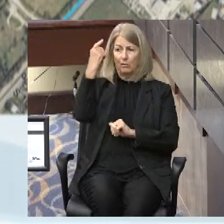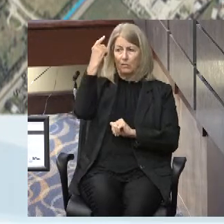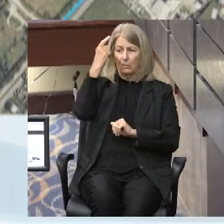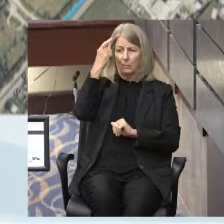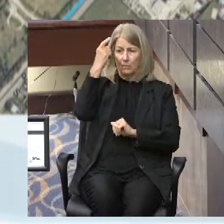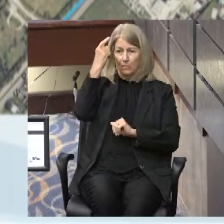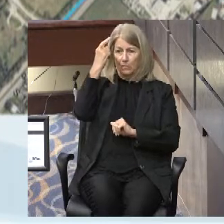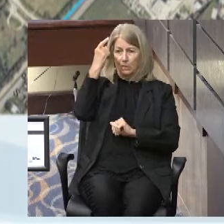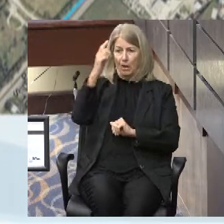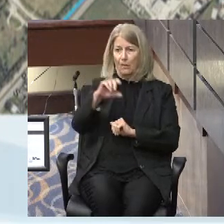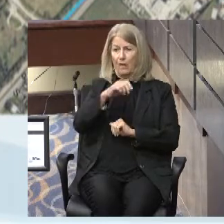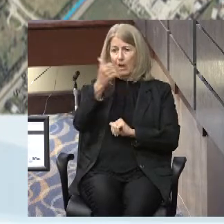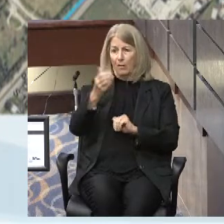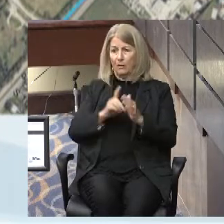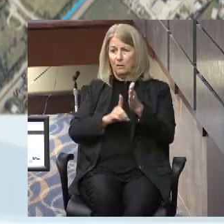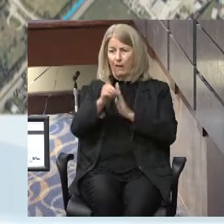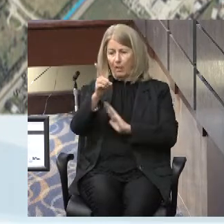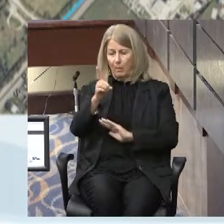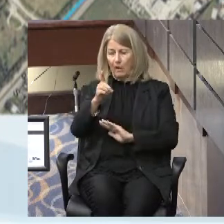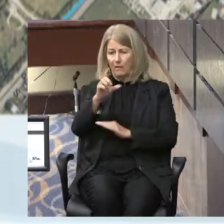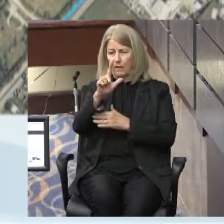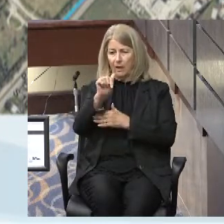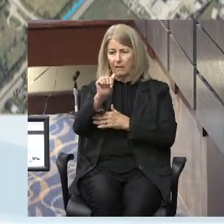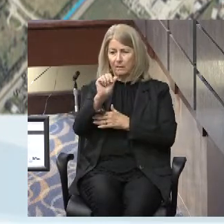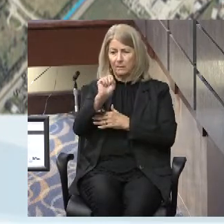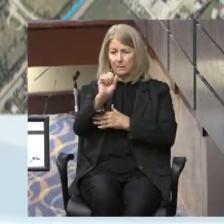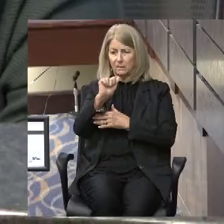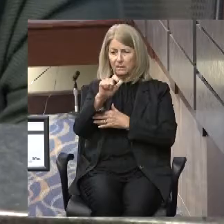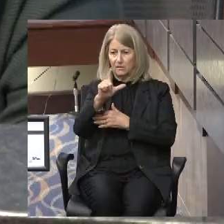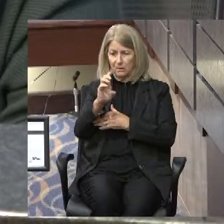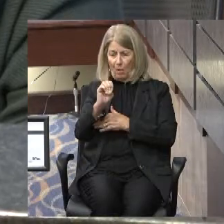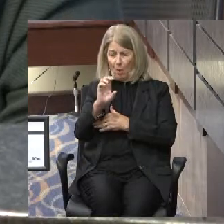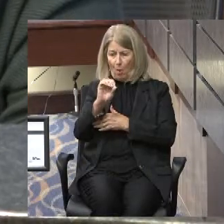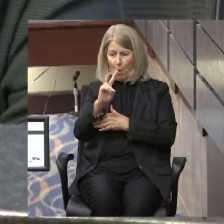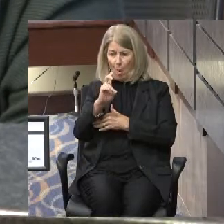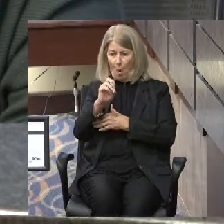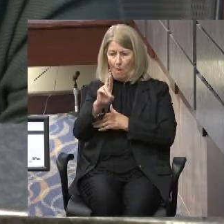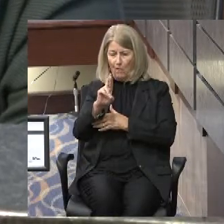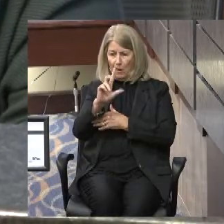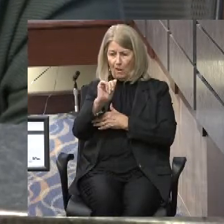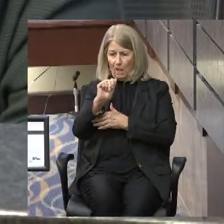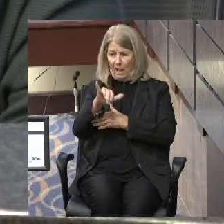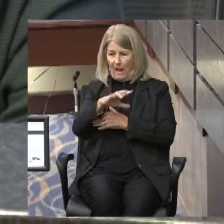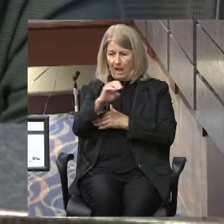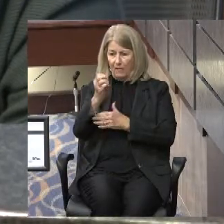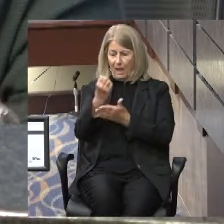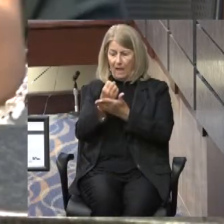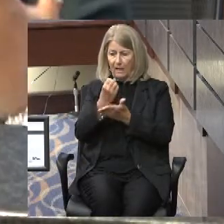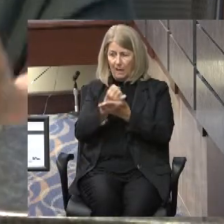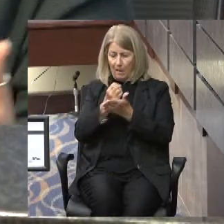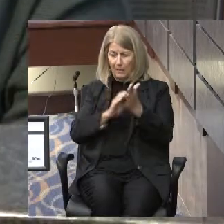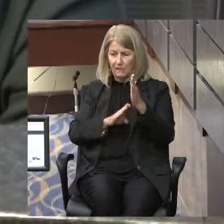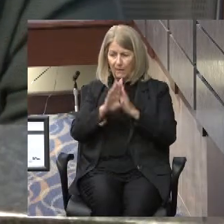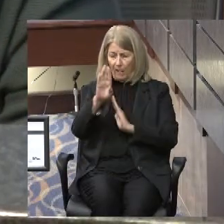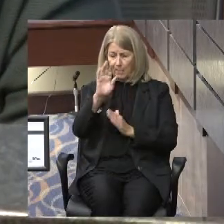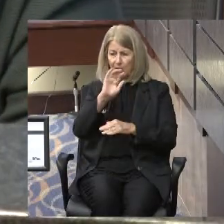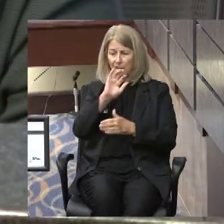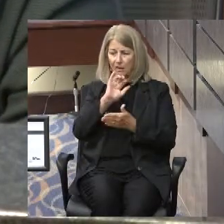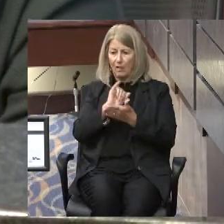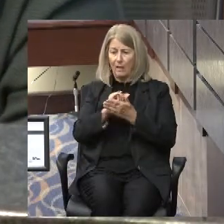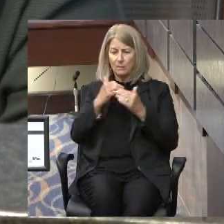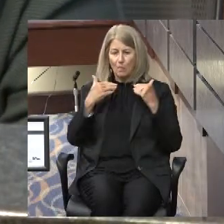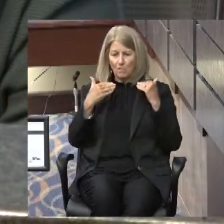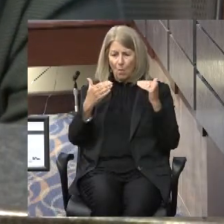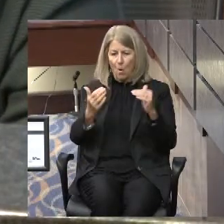proposed redevelopment of the LaSalle overlay and the economic development that is moving forward in that